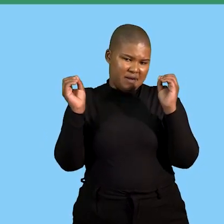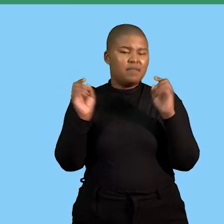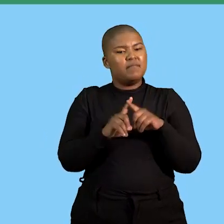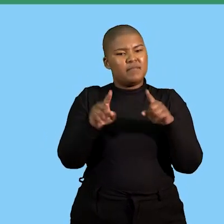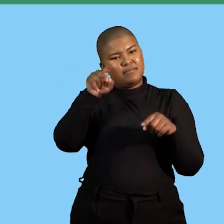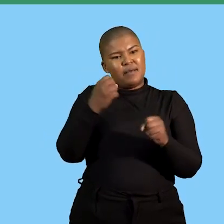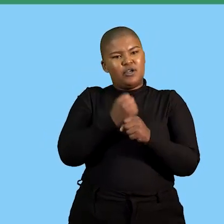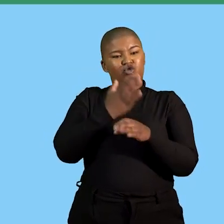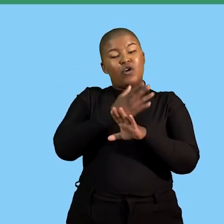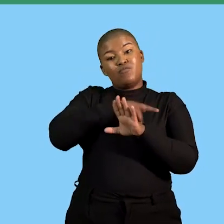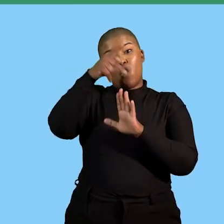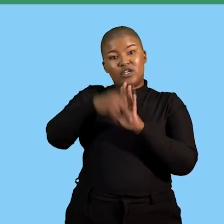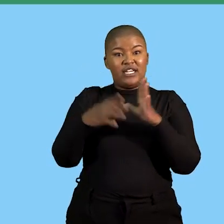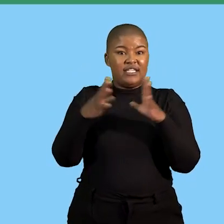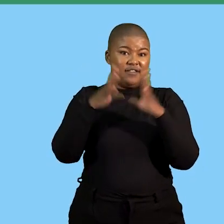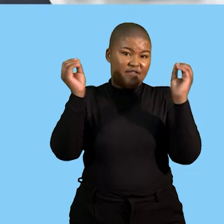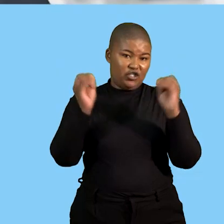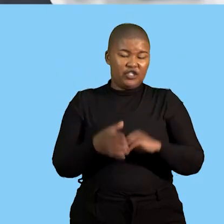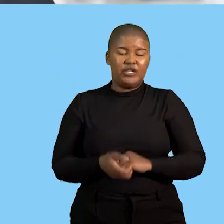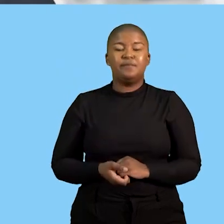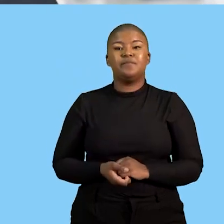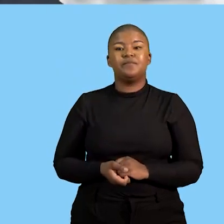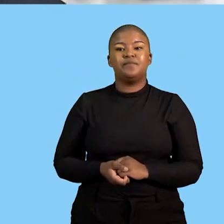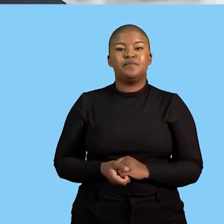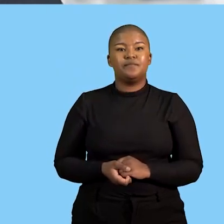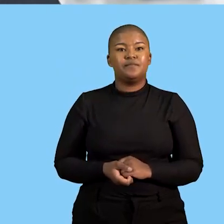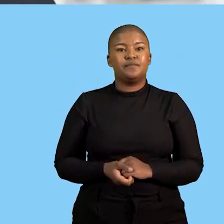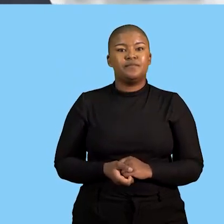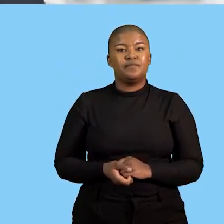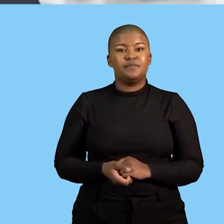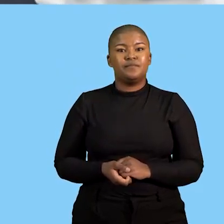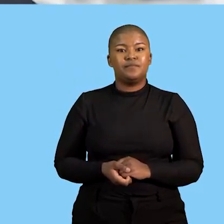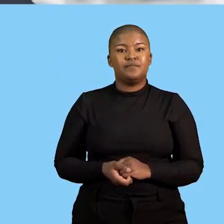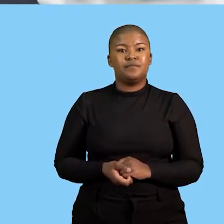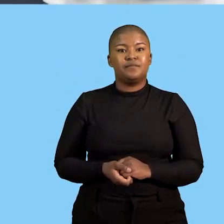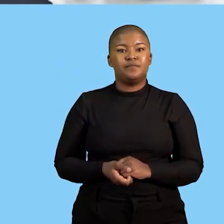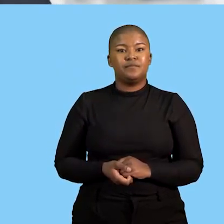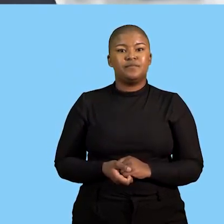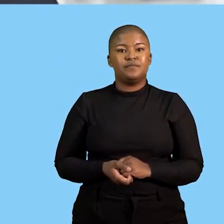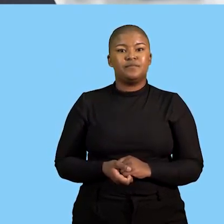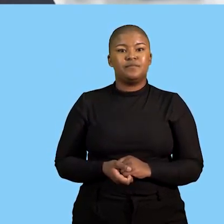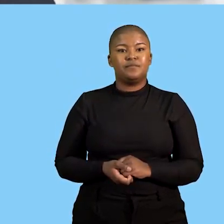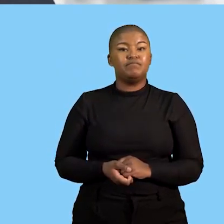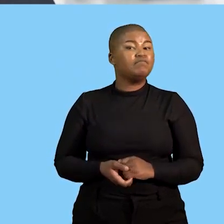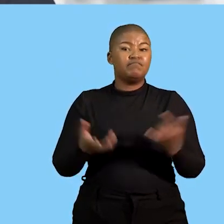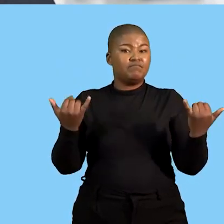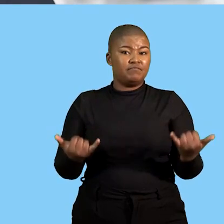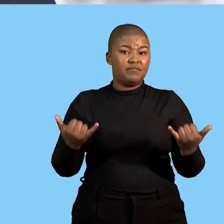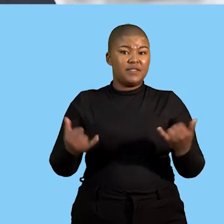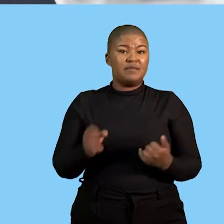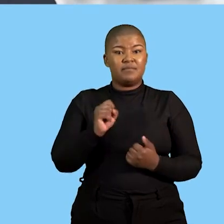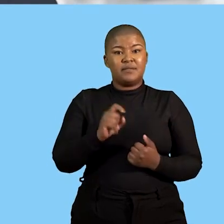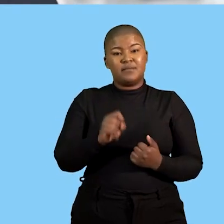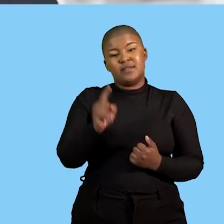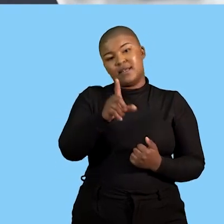be completed first before the project could end. So with that being said, this is